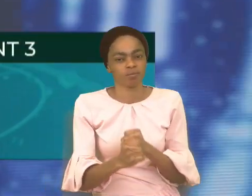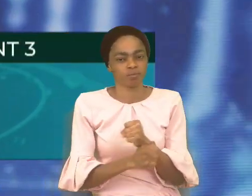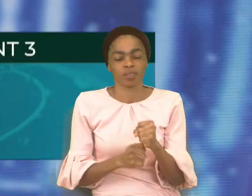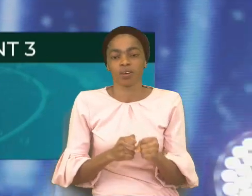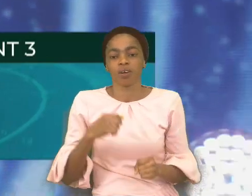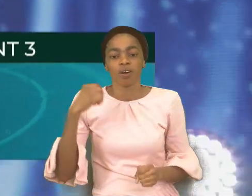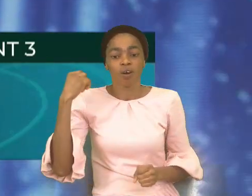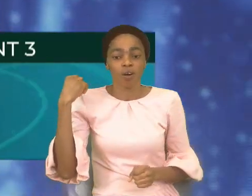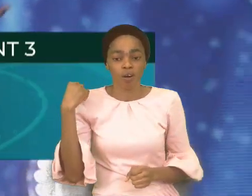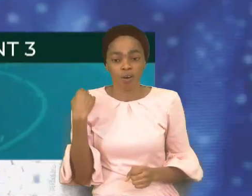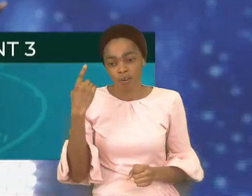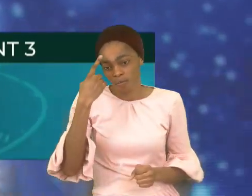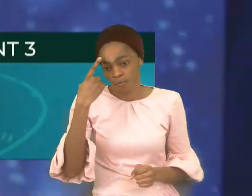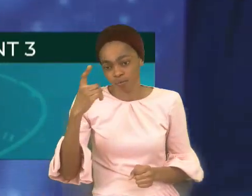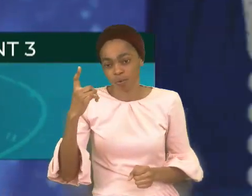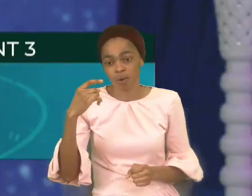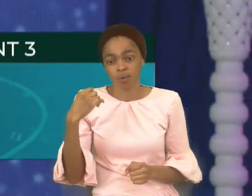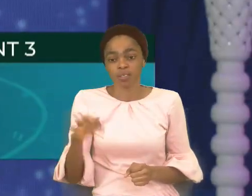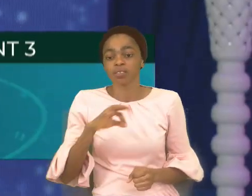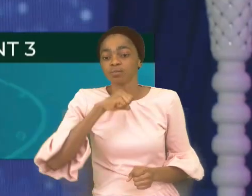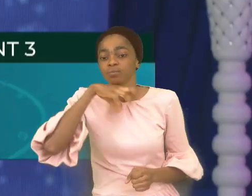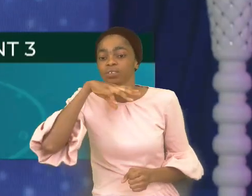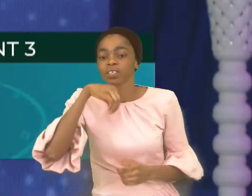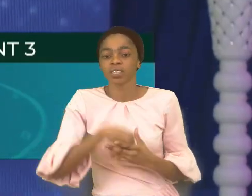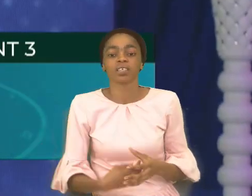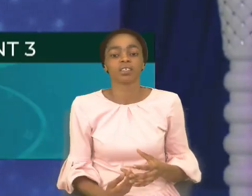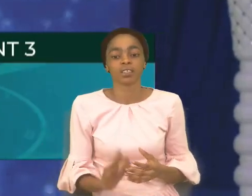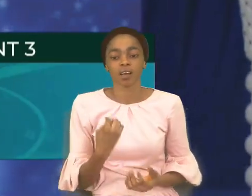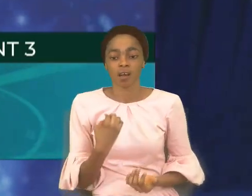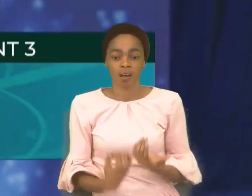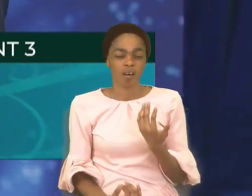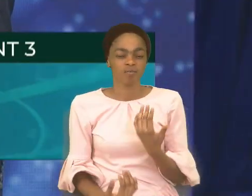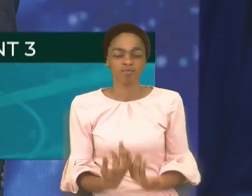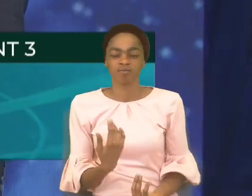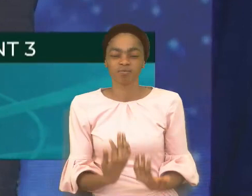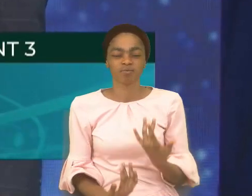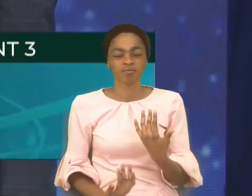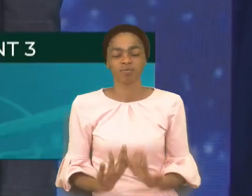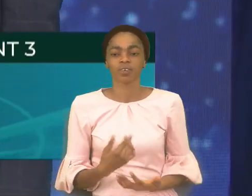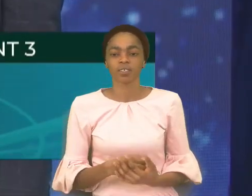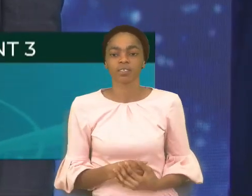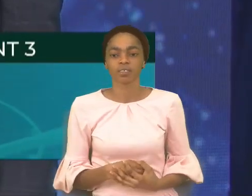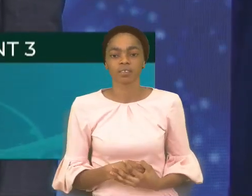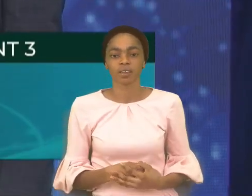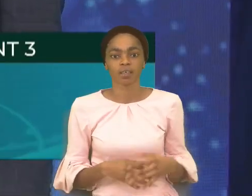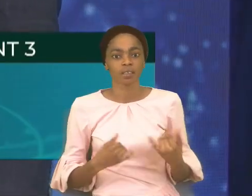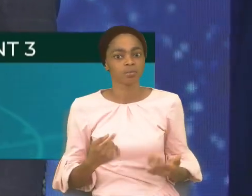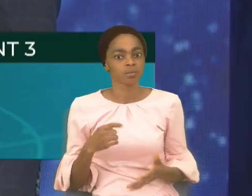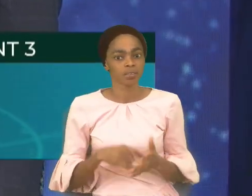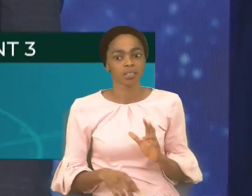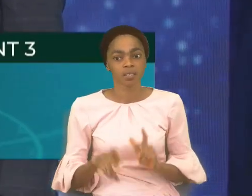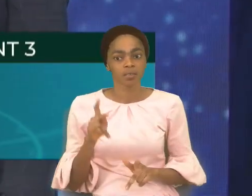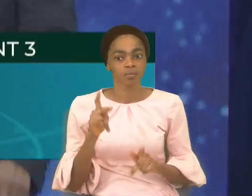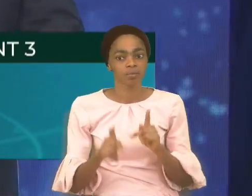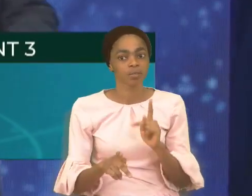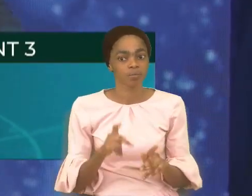is those who are polluted. Even Nebuchadnezzar himself, if he remained in that condition, Belshazzar weighed and found wanting.